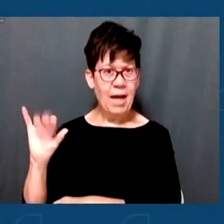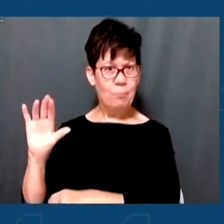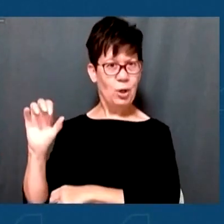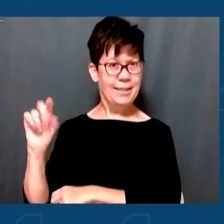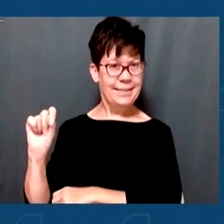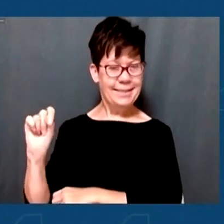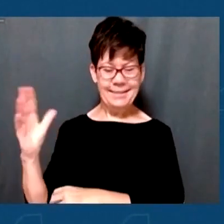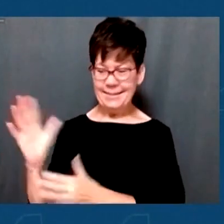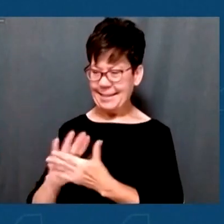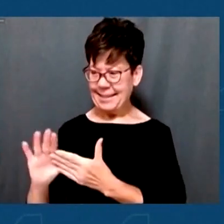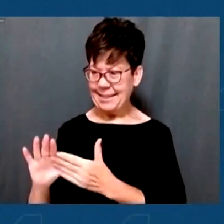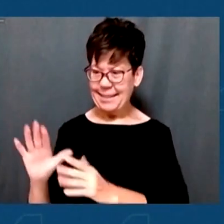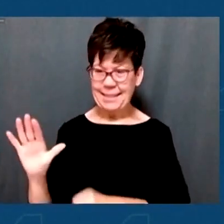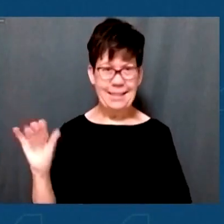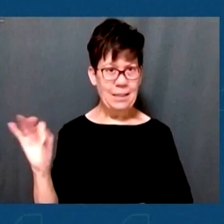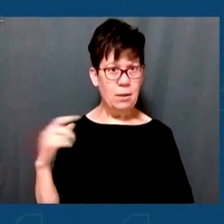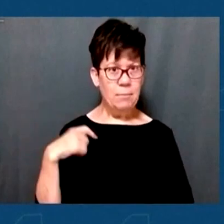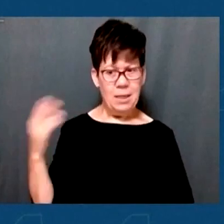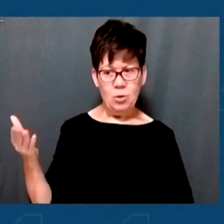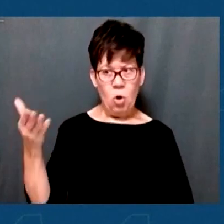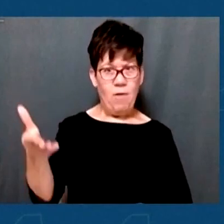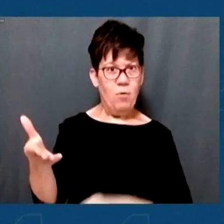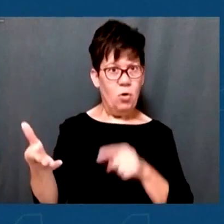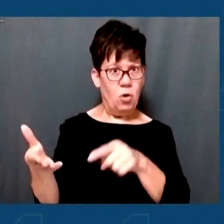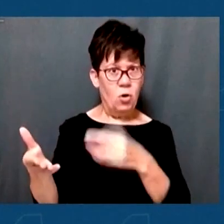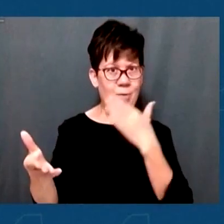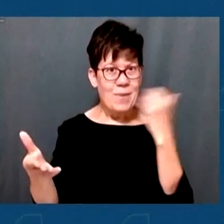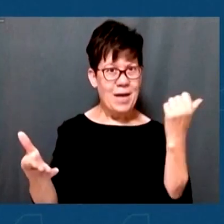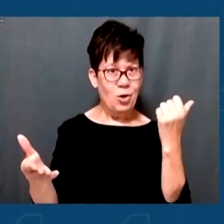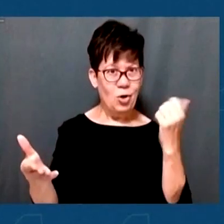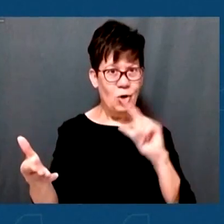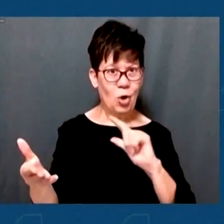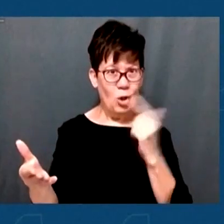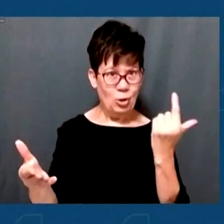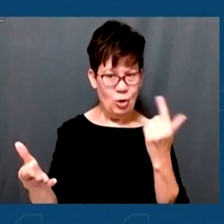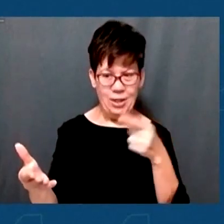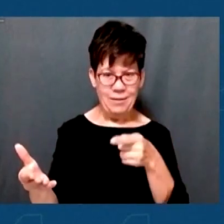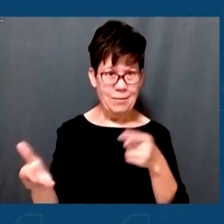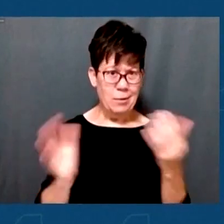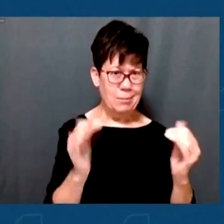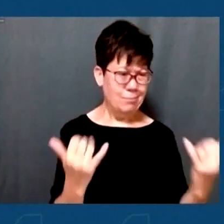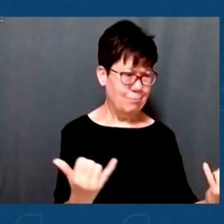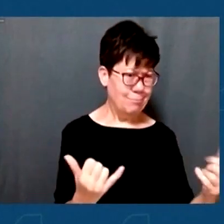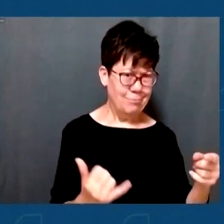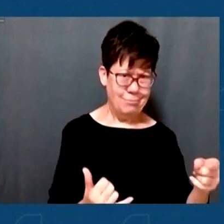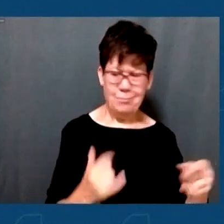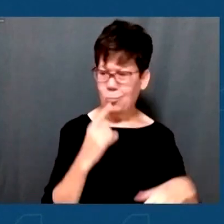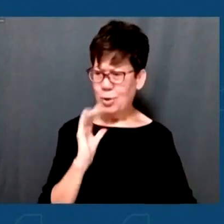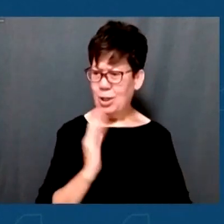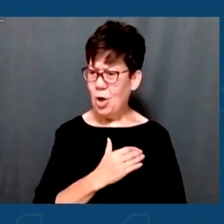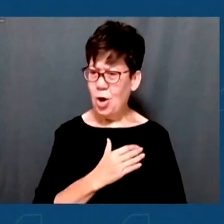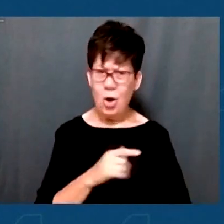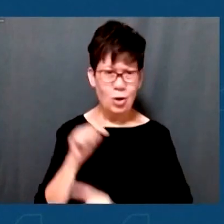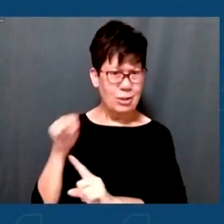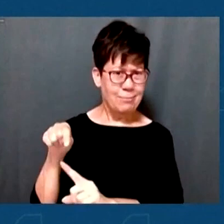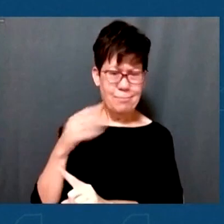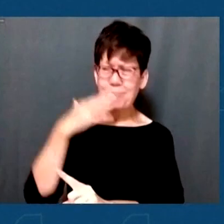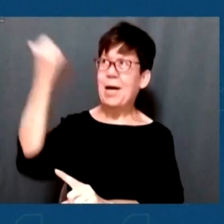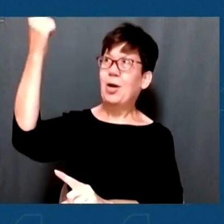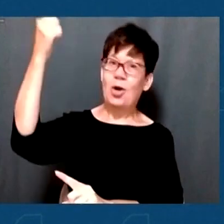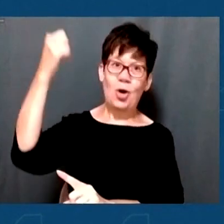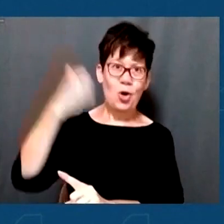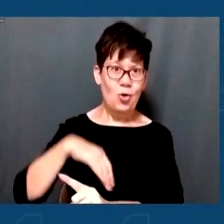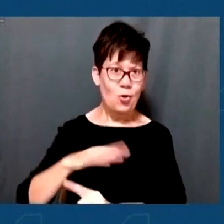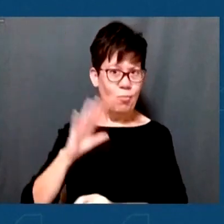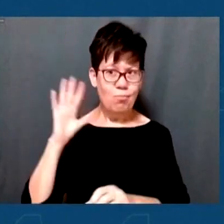a better alternative. And thank God we have a better alternative, a fantastic alternative. But we're going to keep making